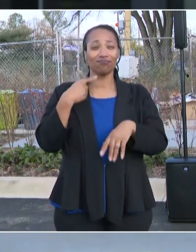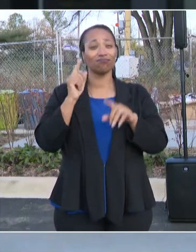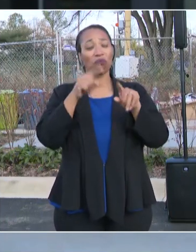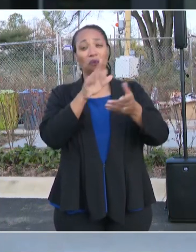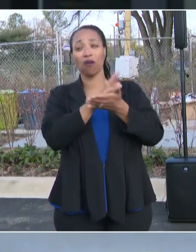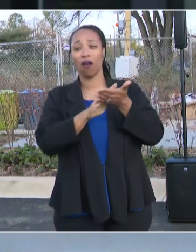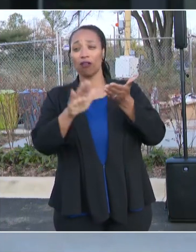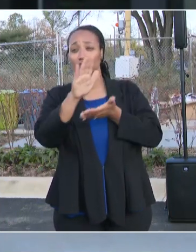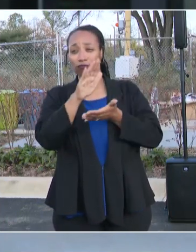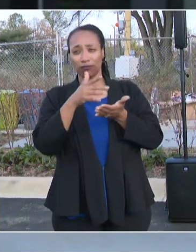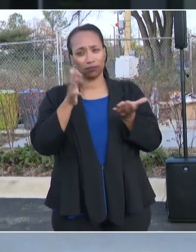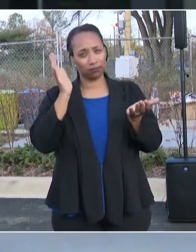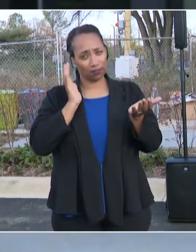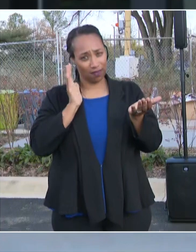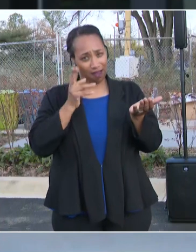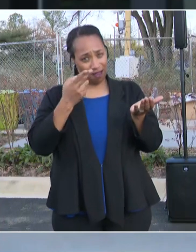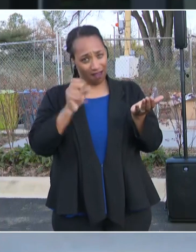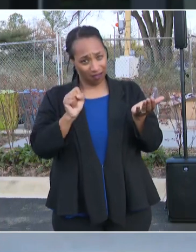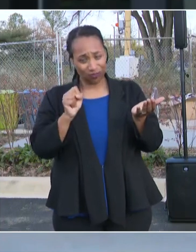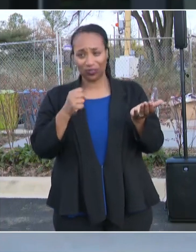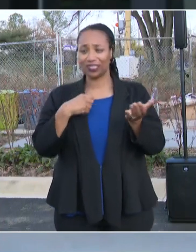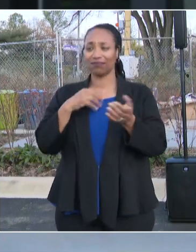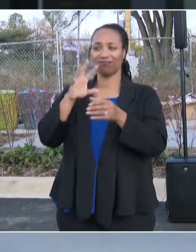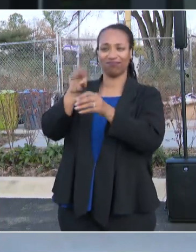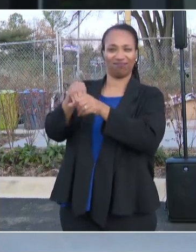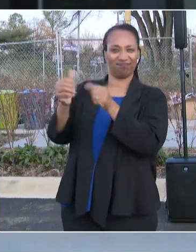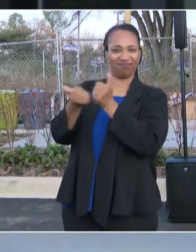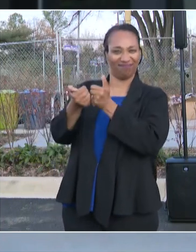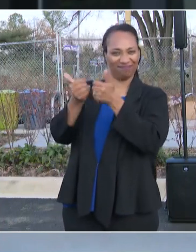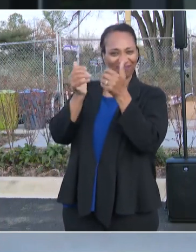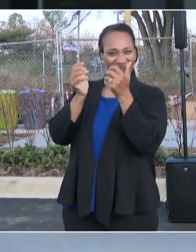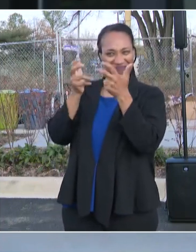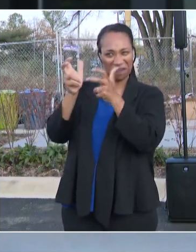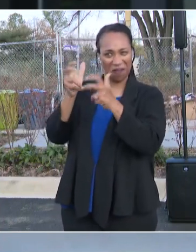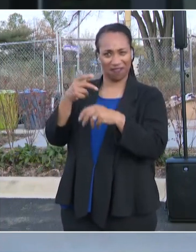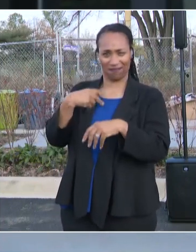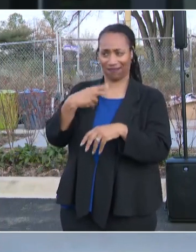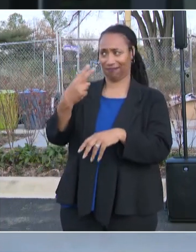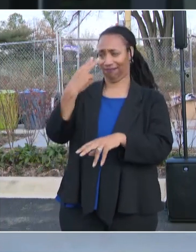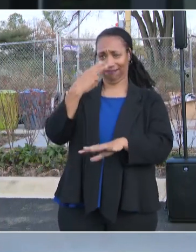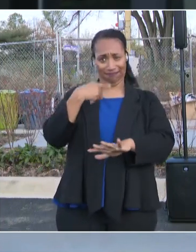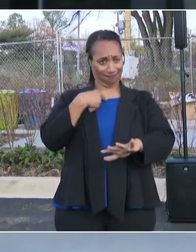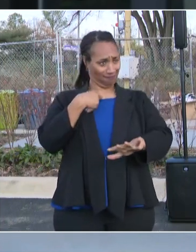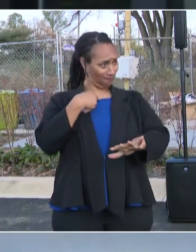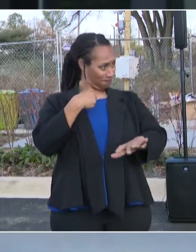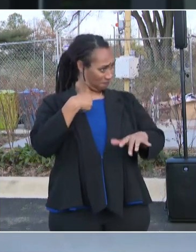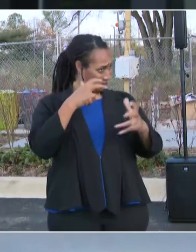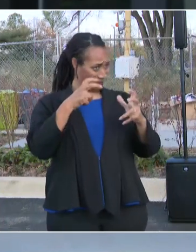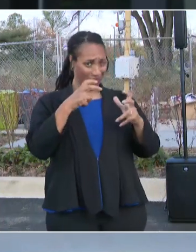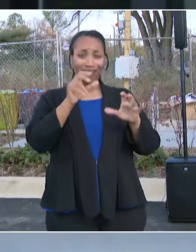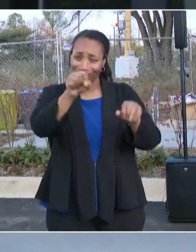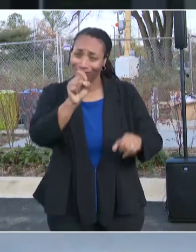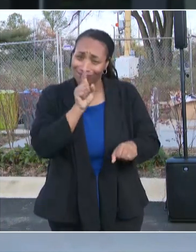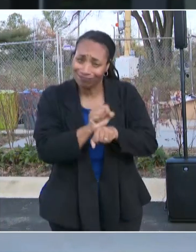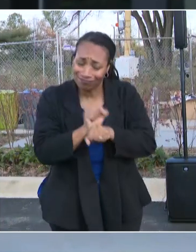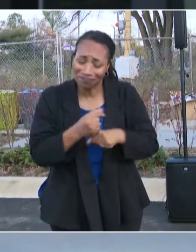basketball, but I played basketball for Ballou, and I had my jersey on. I walked into the cafeteria my freshman year. They like, man, people think